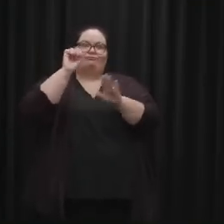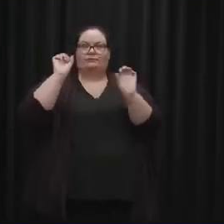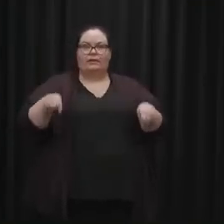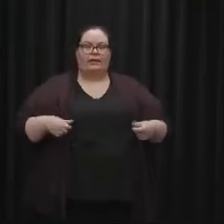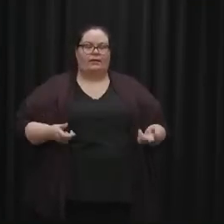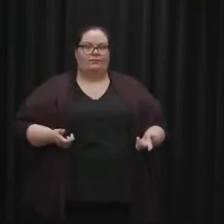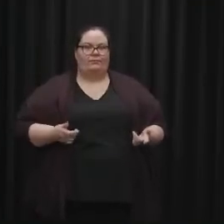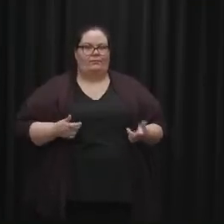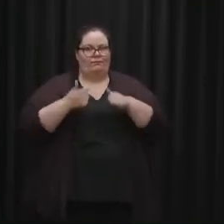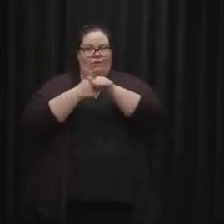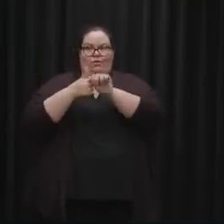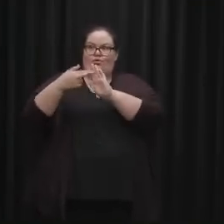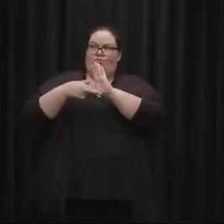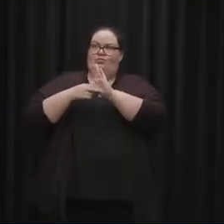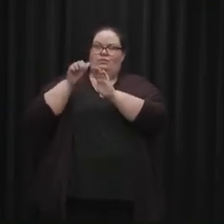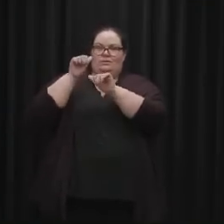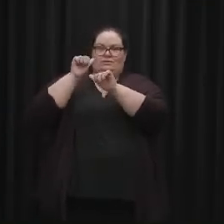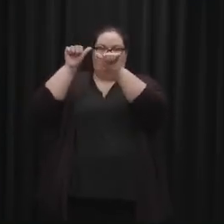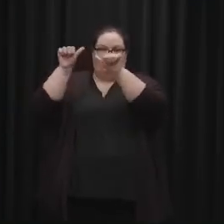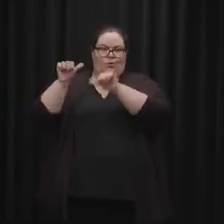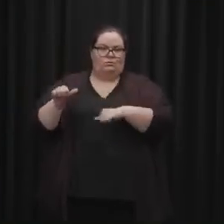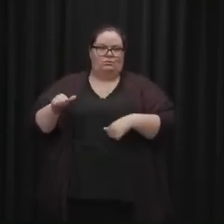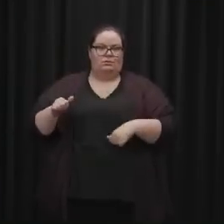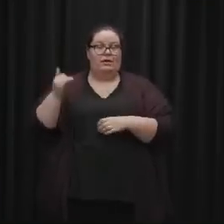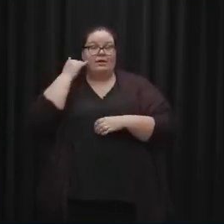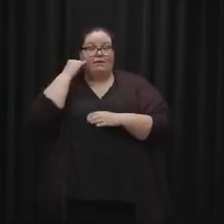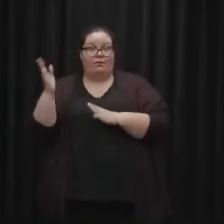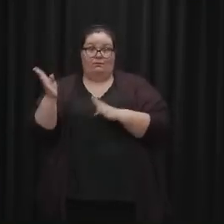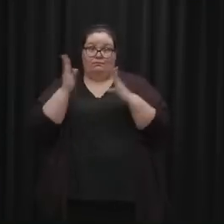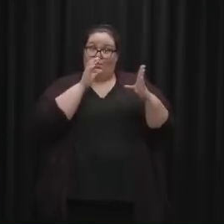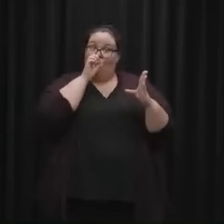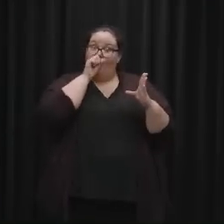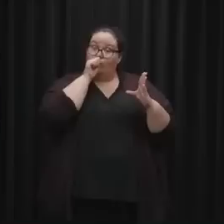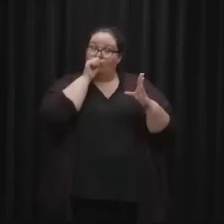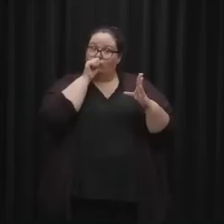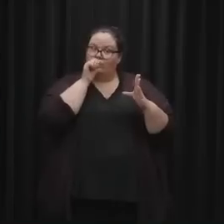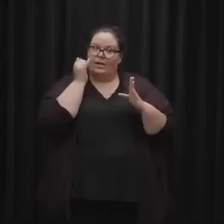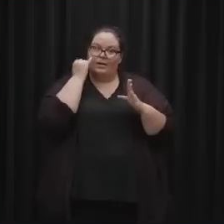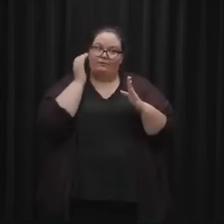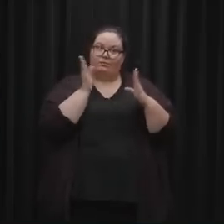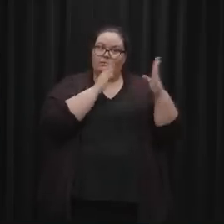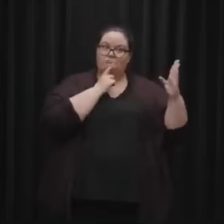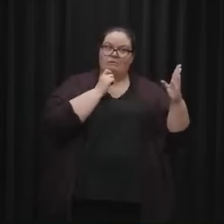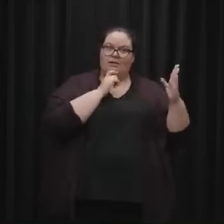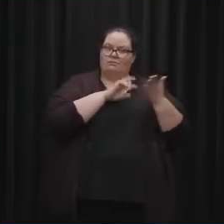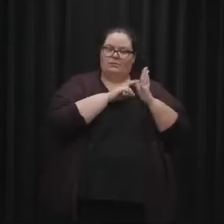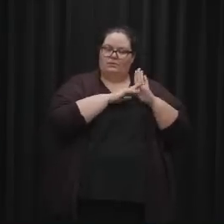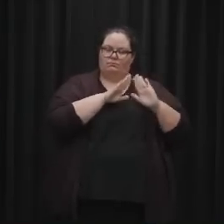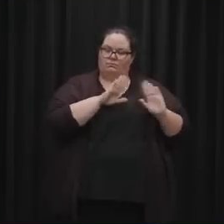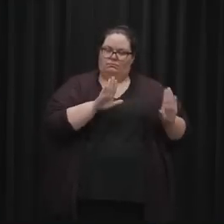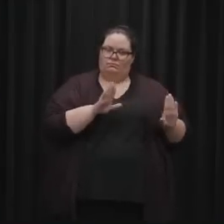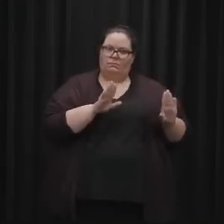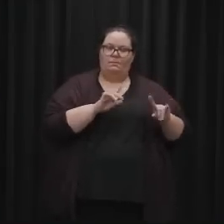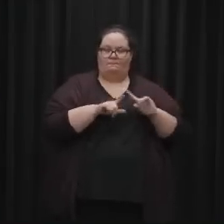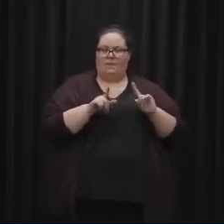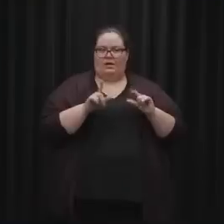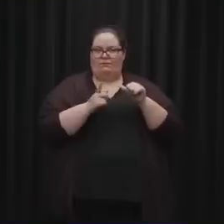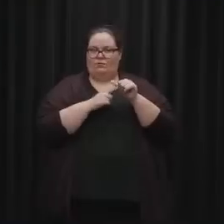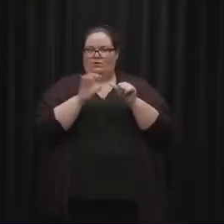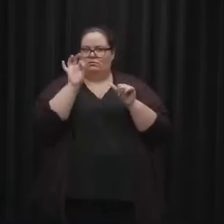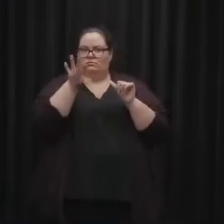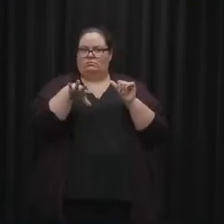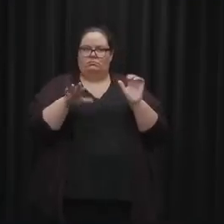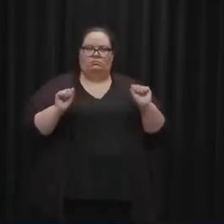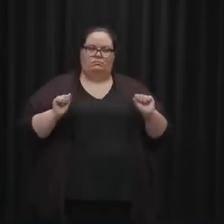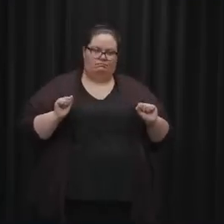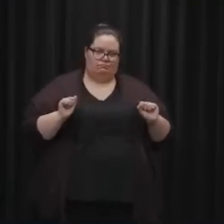pieces of advice and direction. If we're in the orange phase, it'll be different ones, and obviously red would be very, very different. So that's the first thing I'll